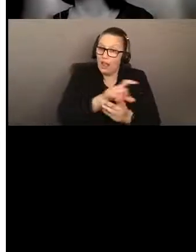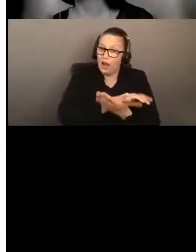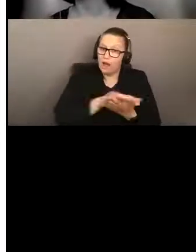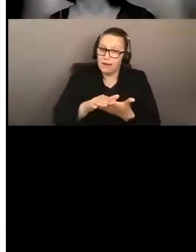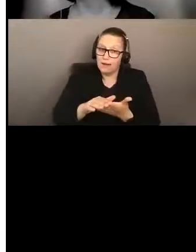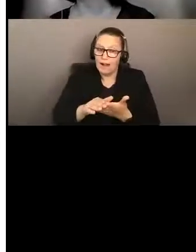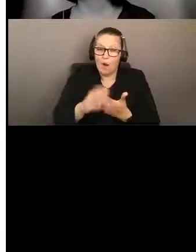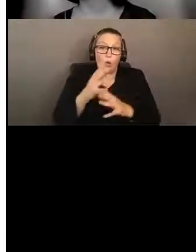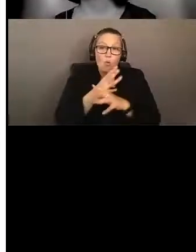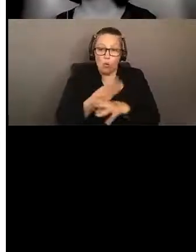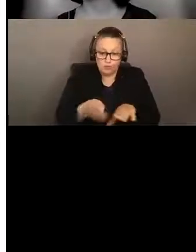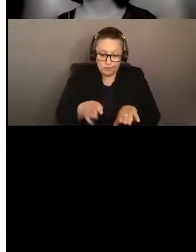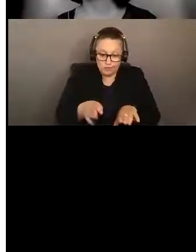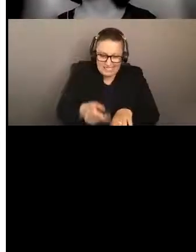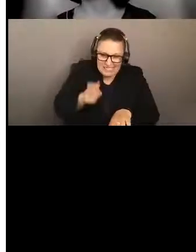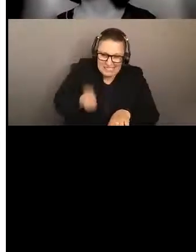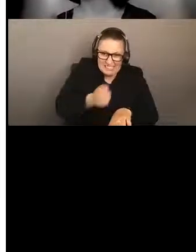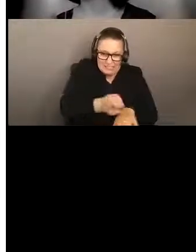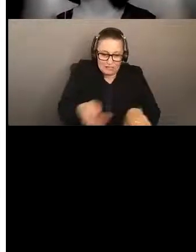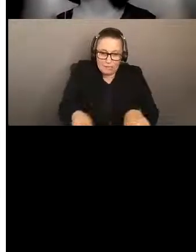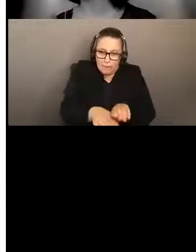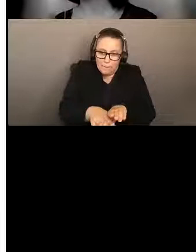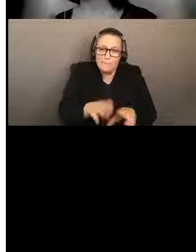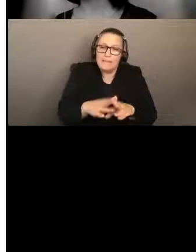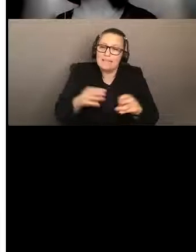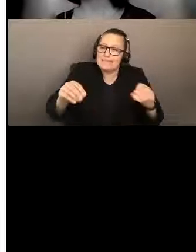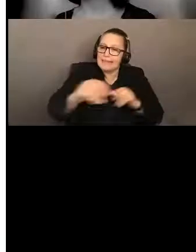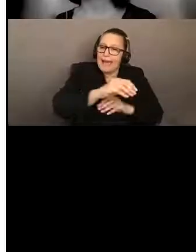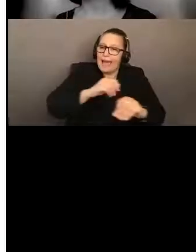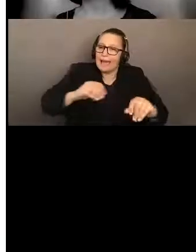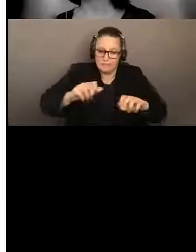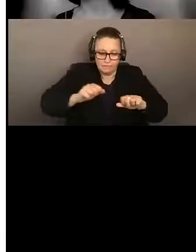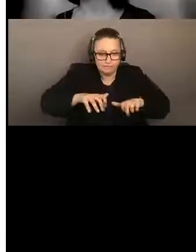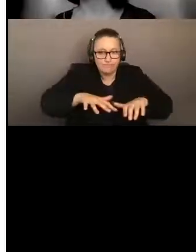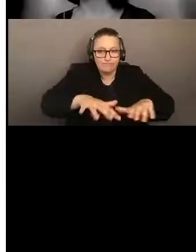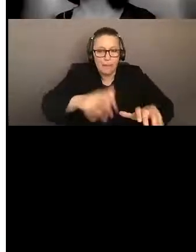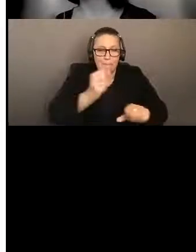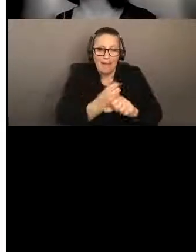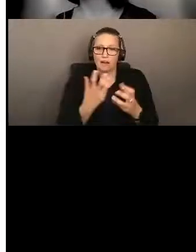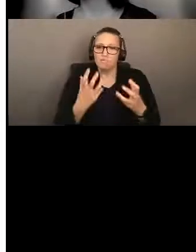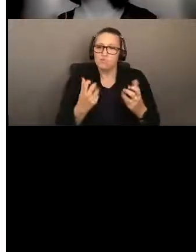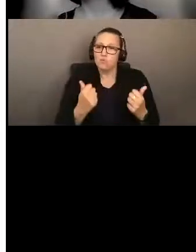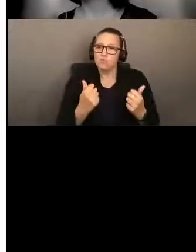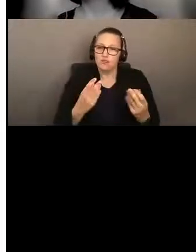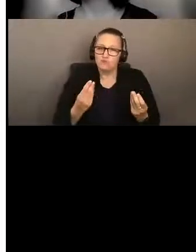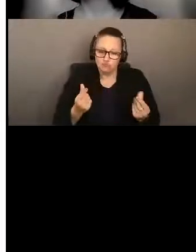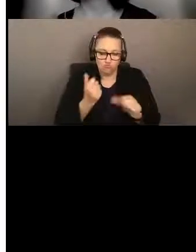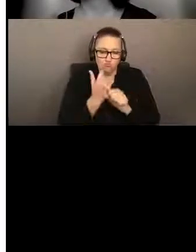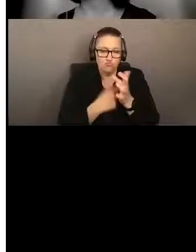covered with a layer of sand to increase grip on the roads. This technique of paving continued to be used up until